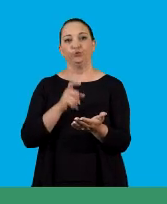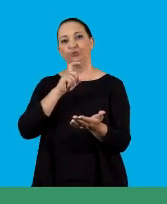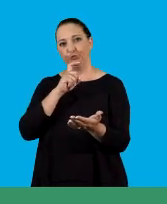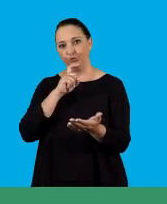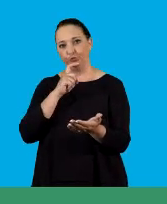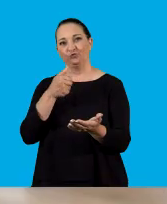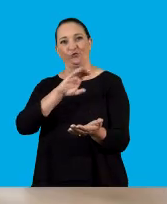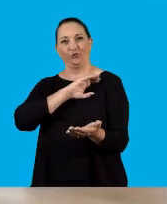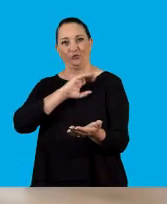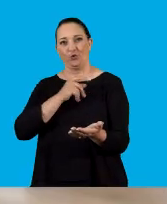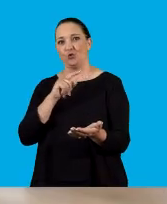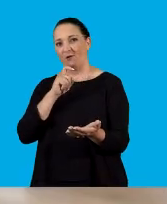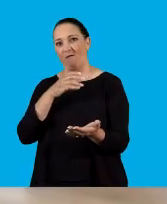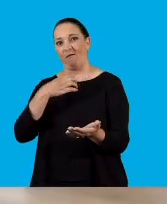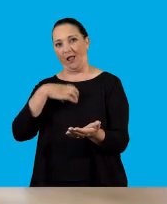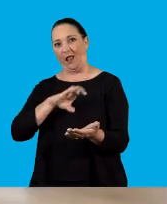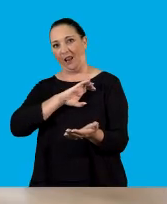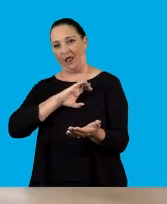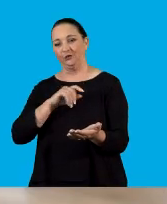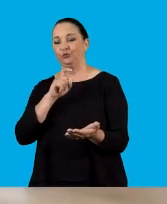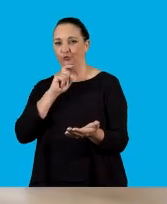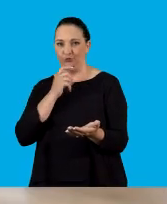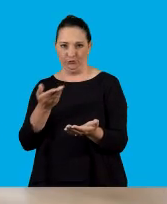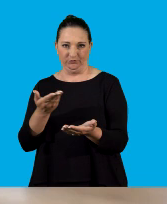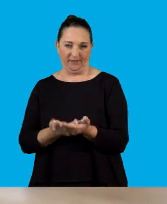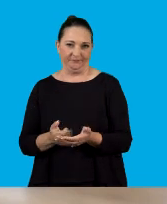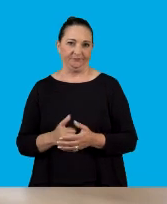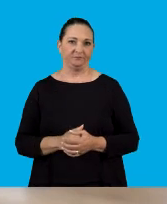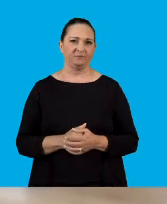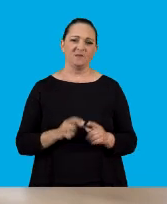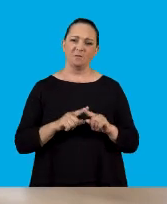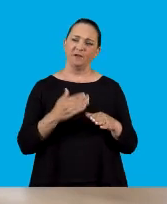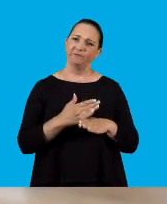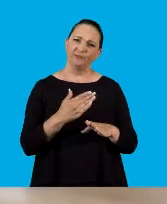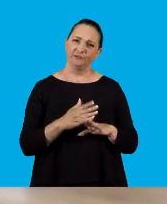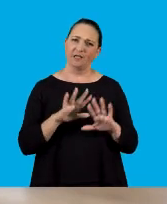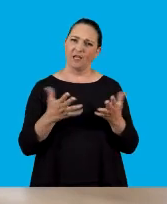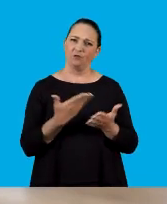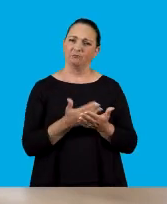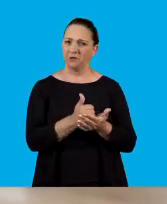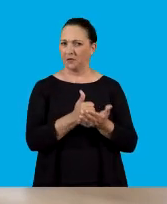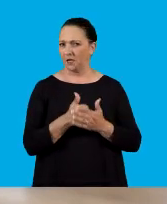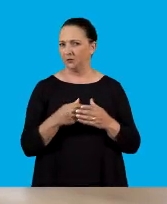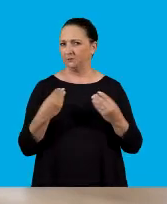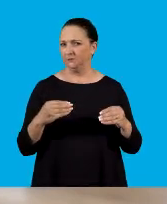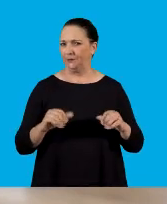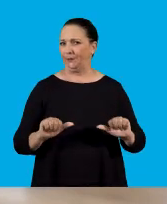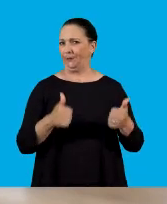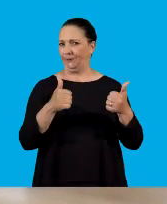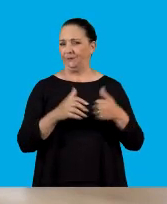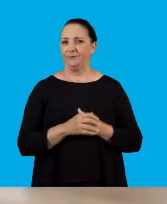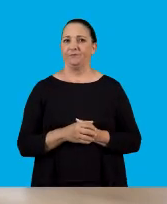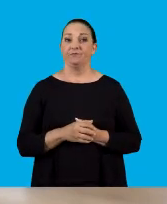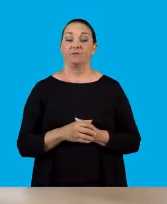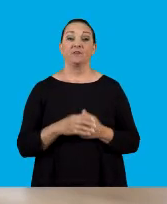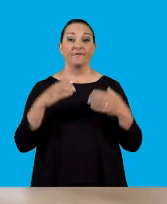can be used by the consumers or clients of the business. Now, how can this function contribute to the success of the business? Because